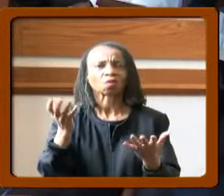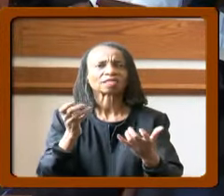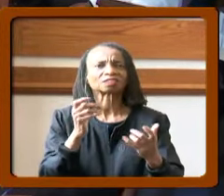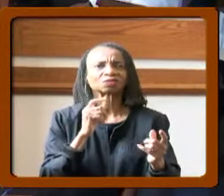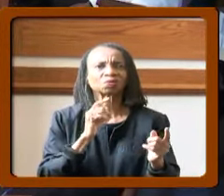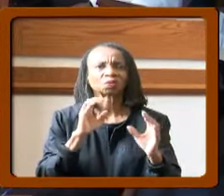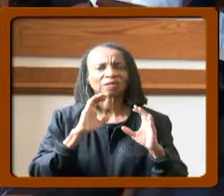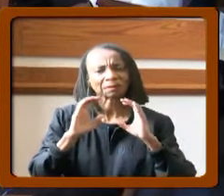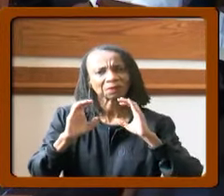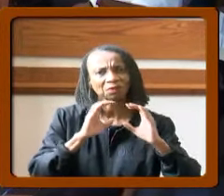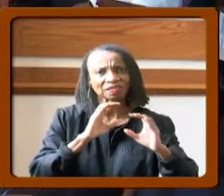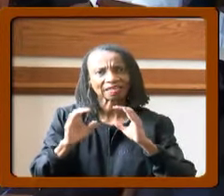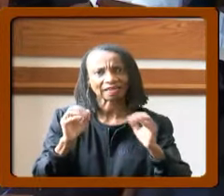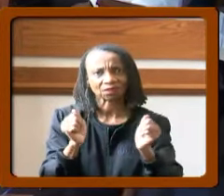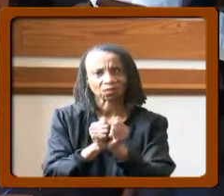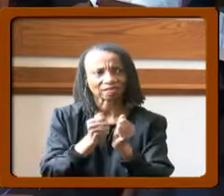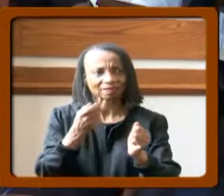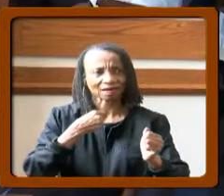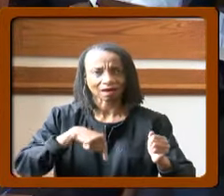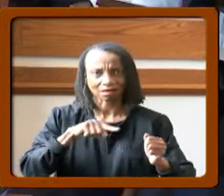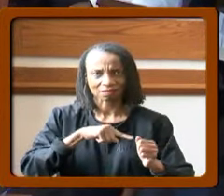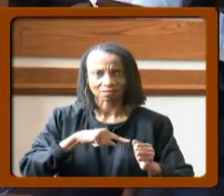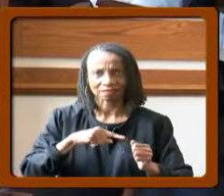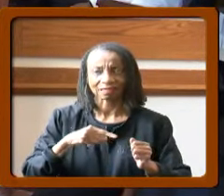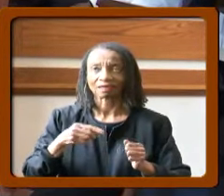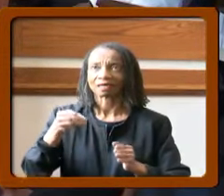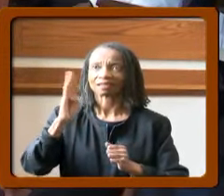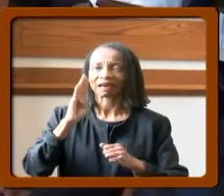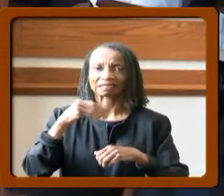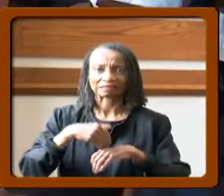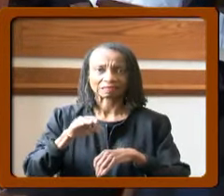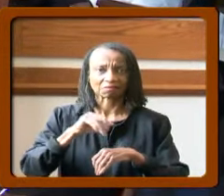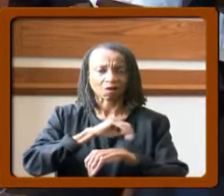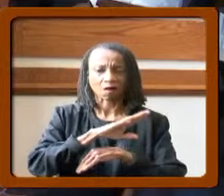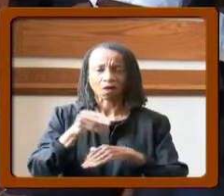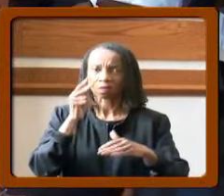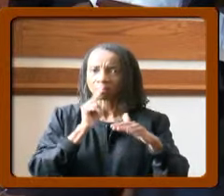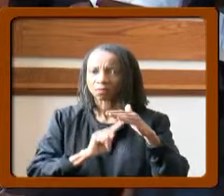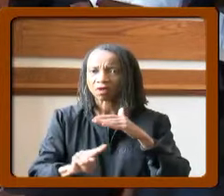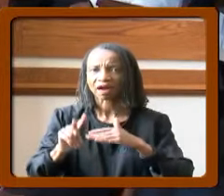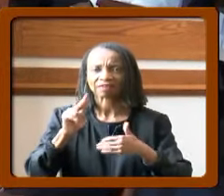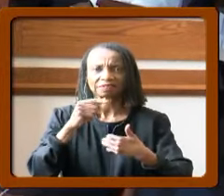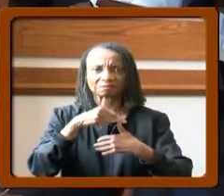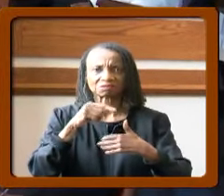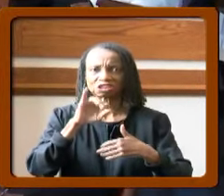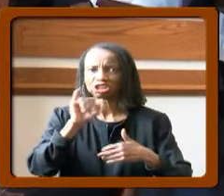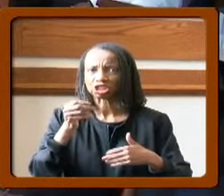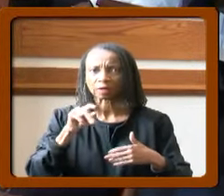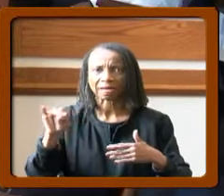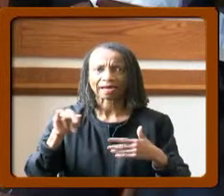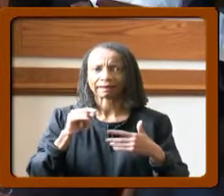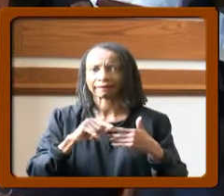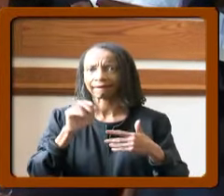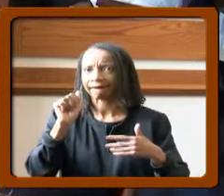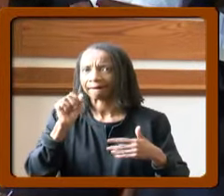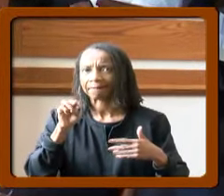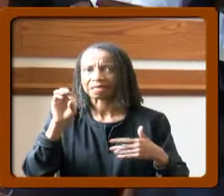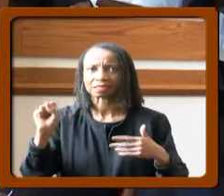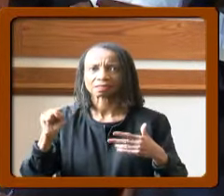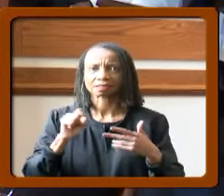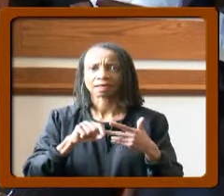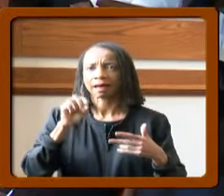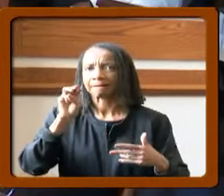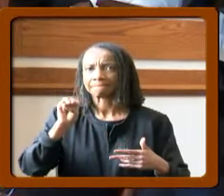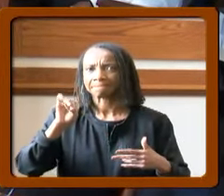God sent all the prophets, Jeremiah and Isaiah and Amos and Micah, trying to talk to us, trying to win